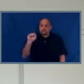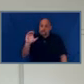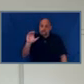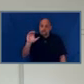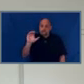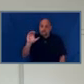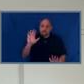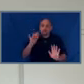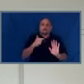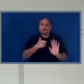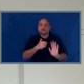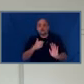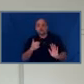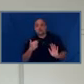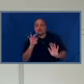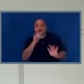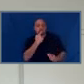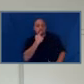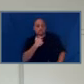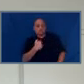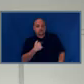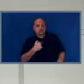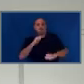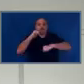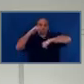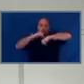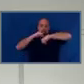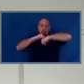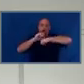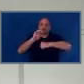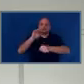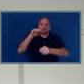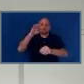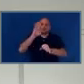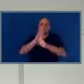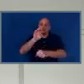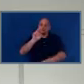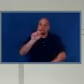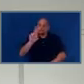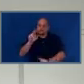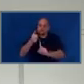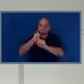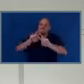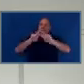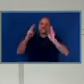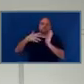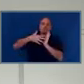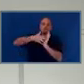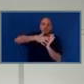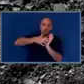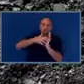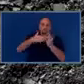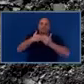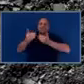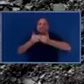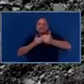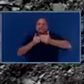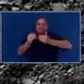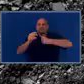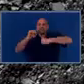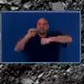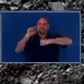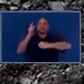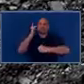were telling us that boulders on Bennu are exceptionally weak. So even though the surface looks really rocky and